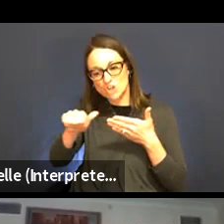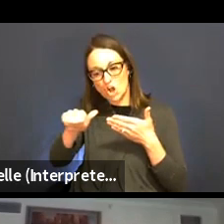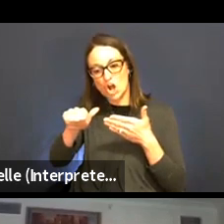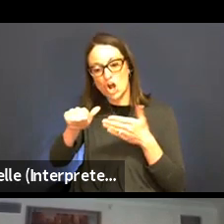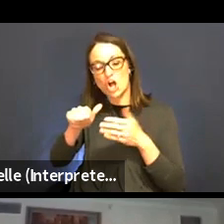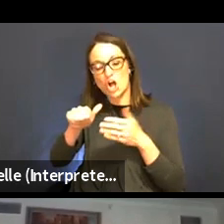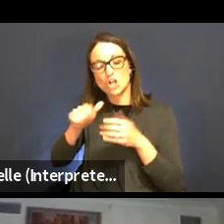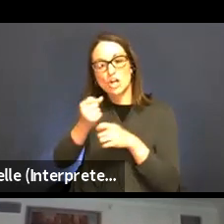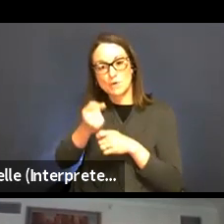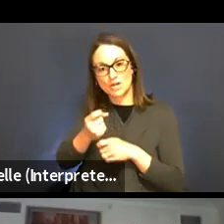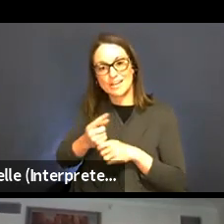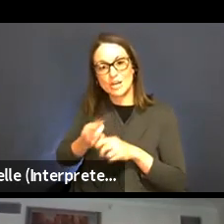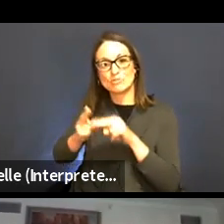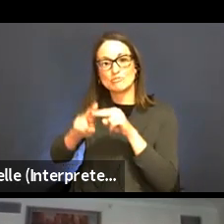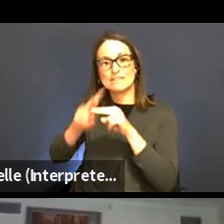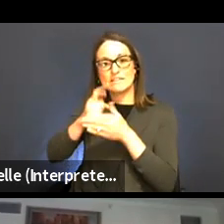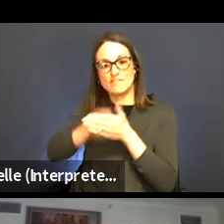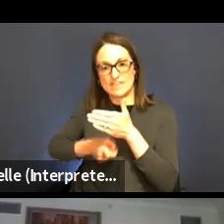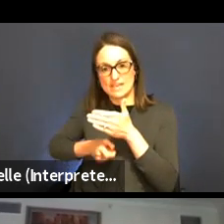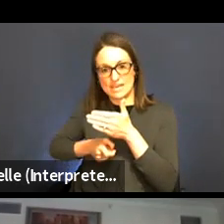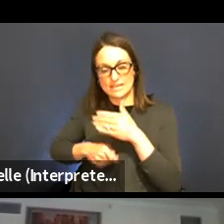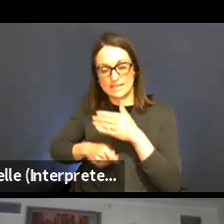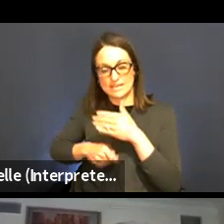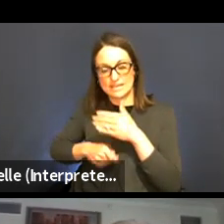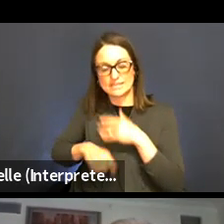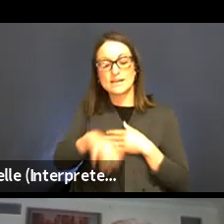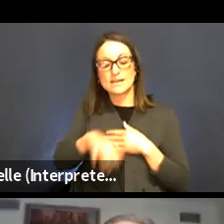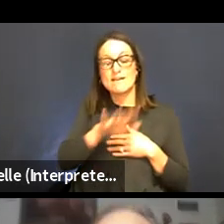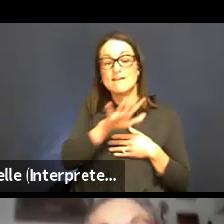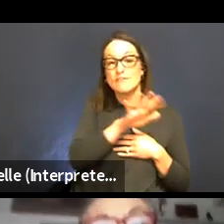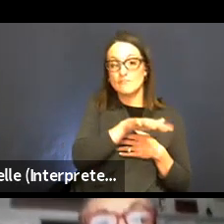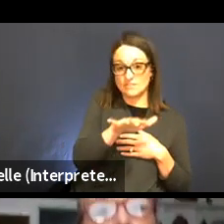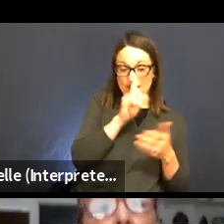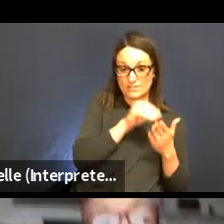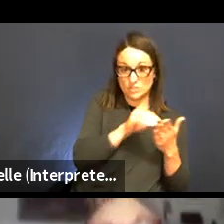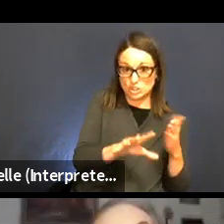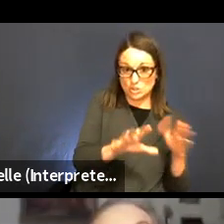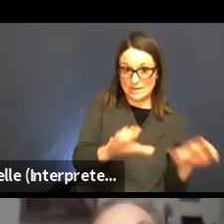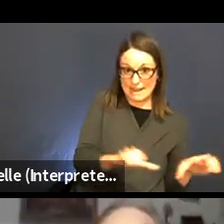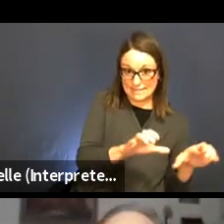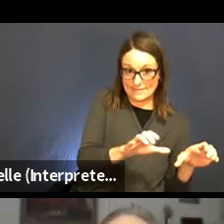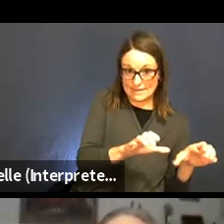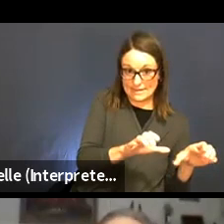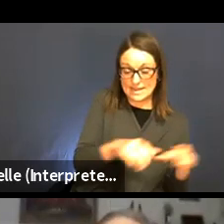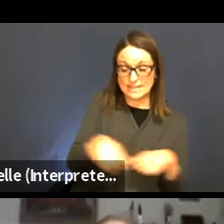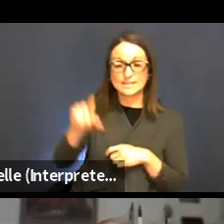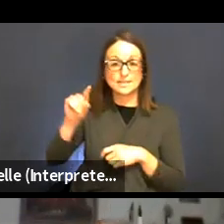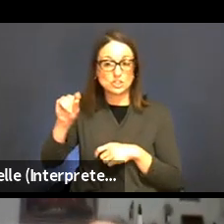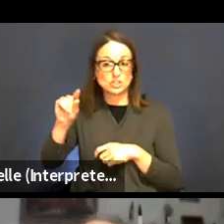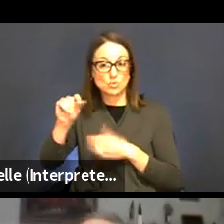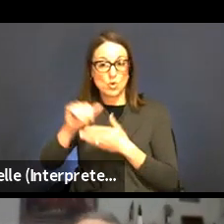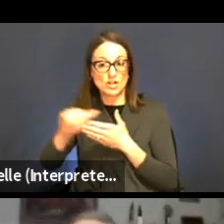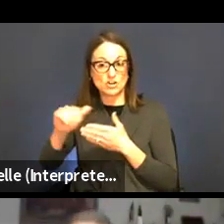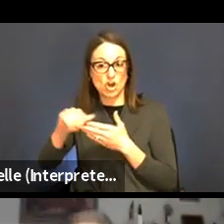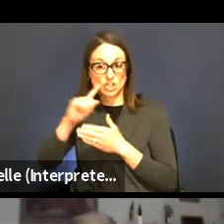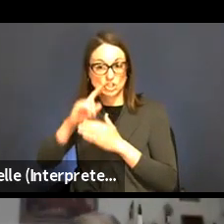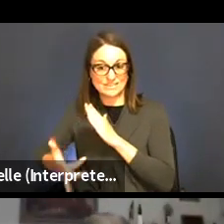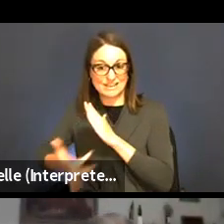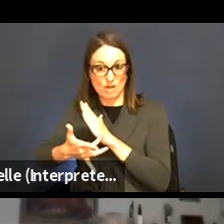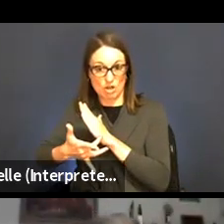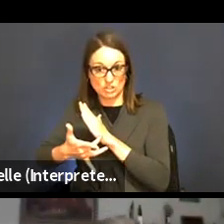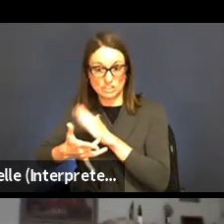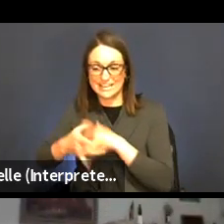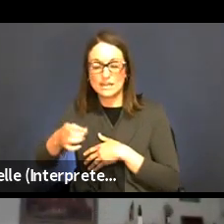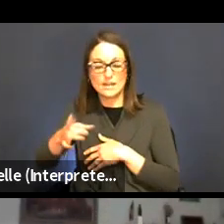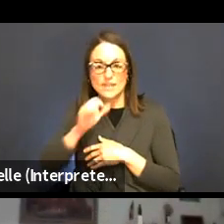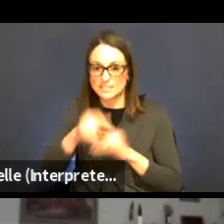fees, 55 of that to student activity fees and $20 to technology fees. That is not reflected